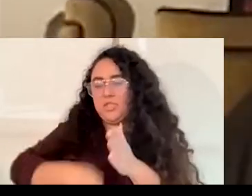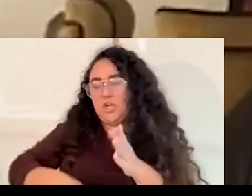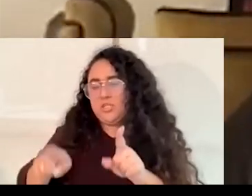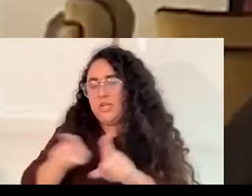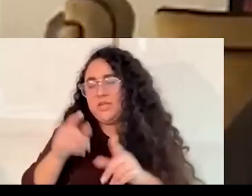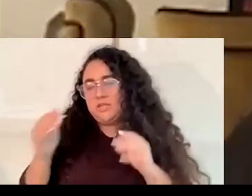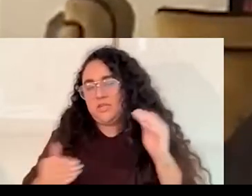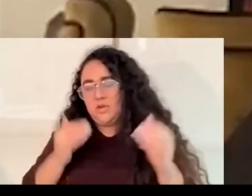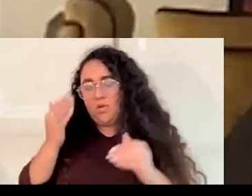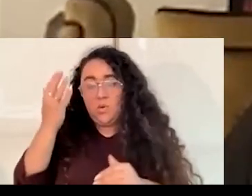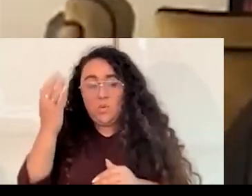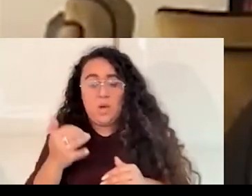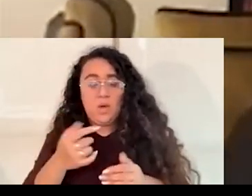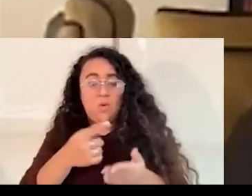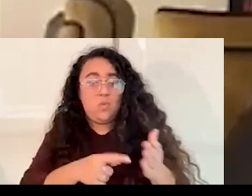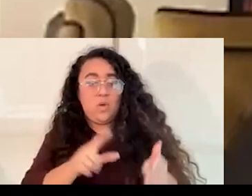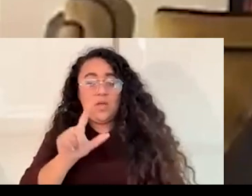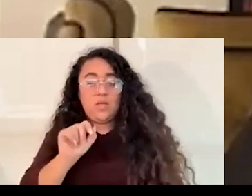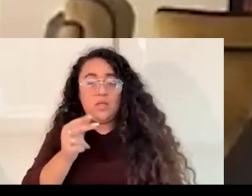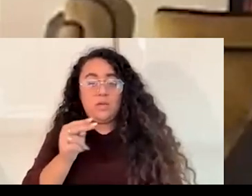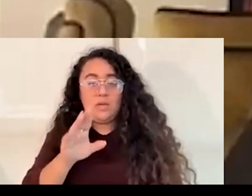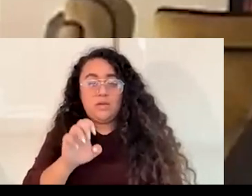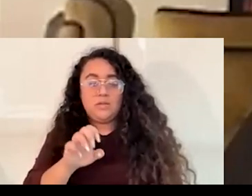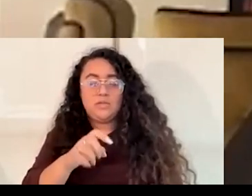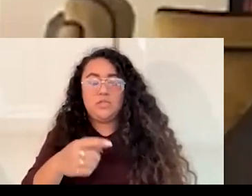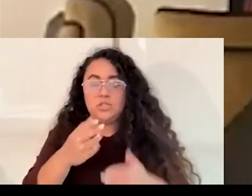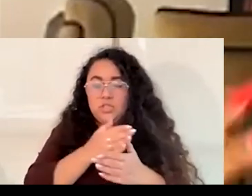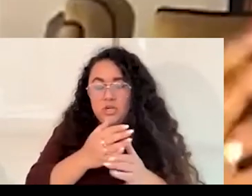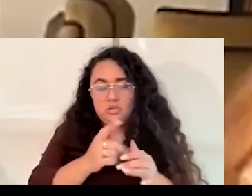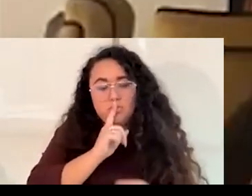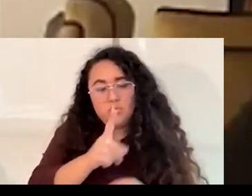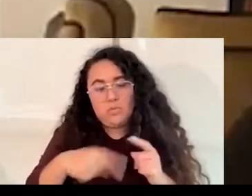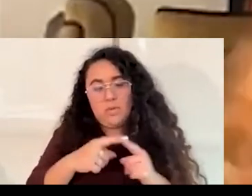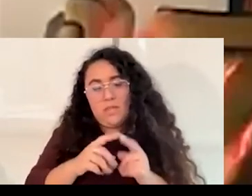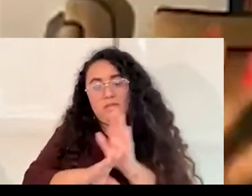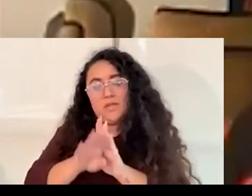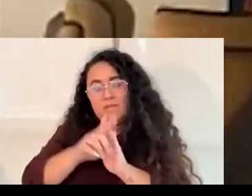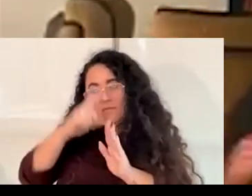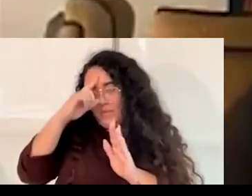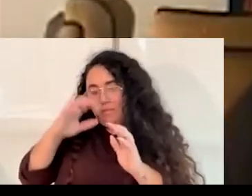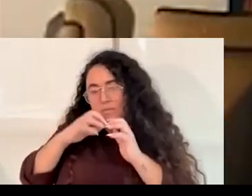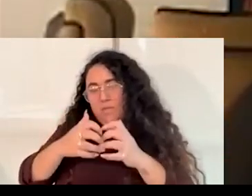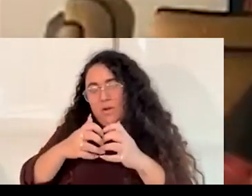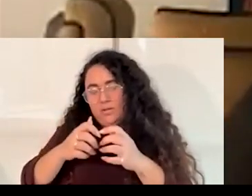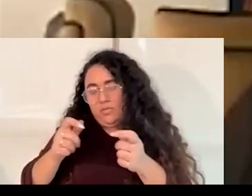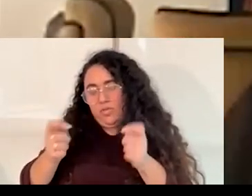what Lawrence shared is true about the development of the brain and just, mm-hmm. you